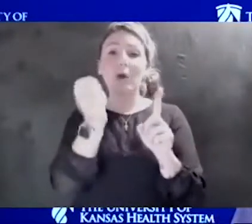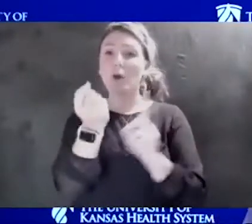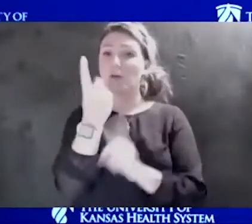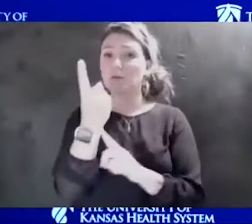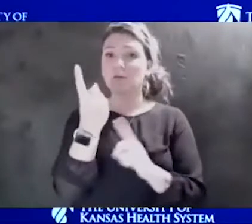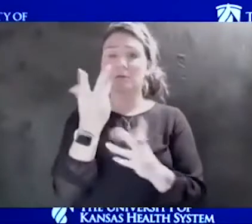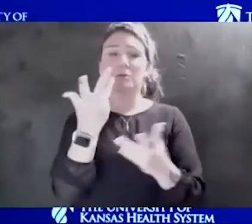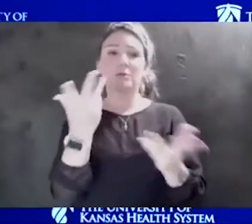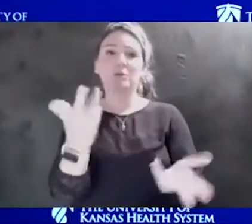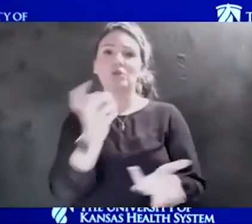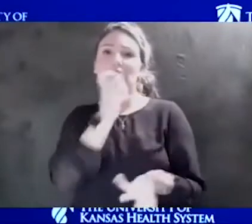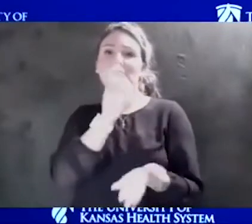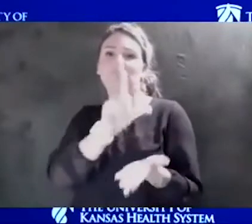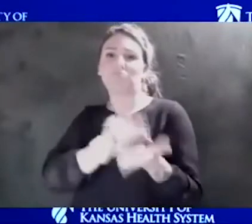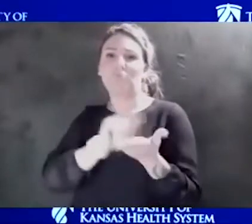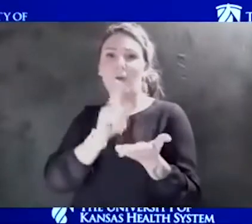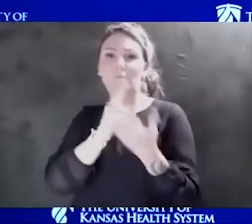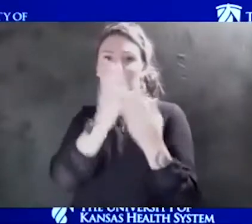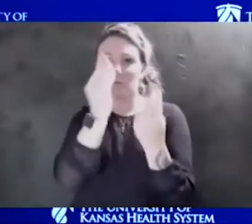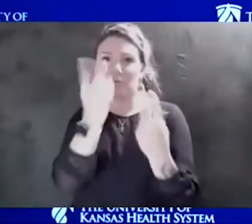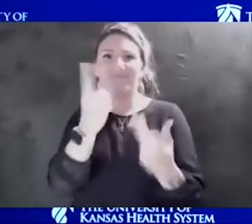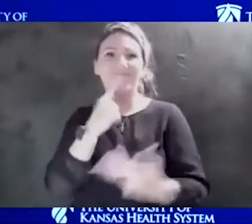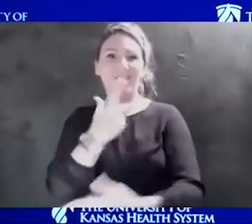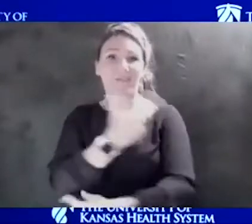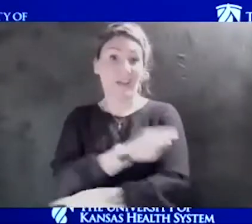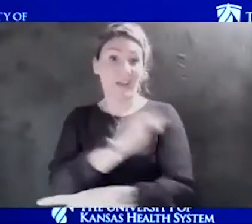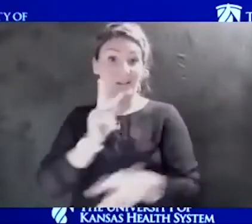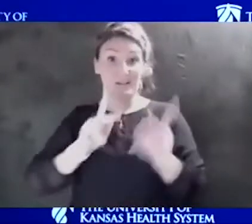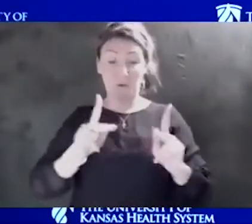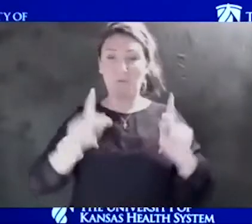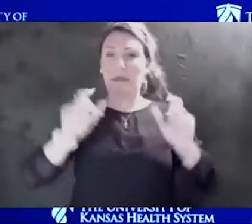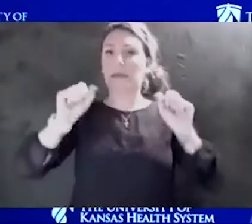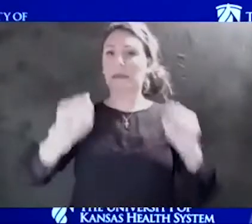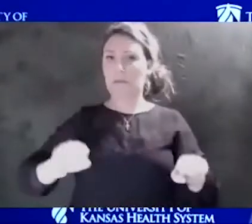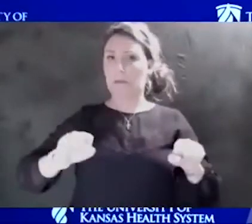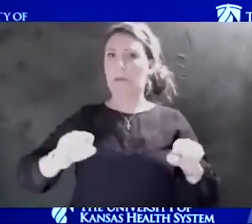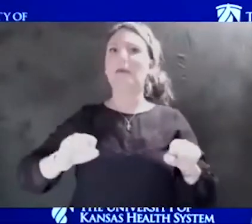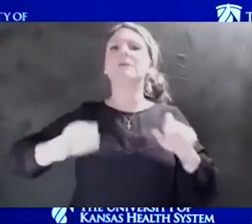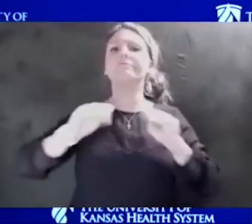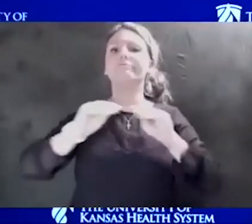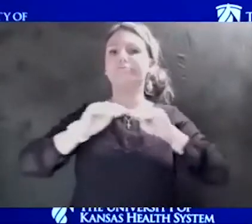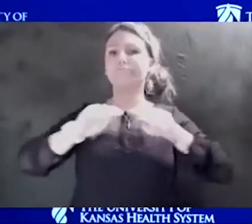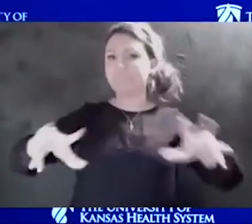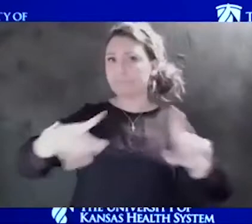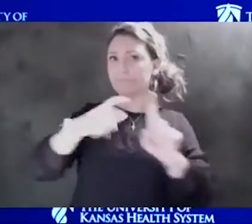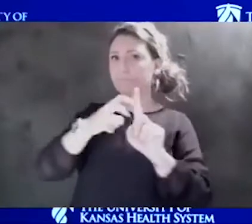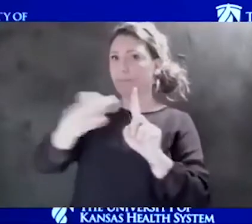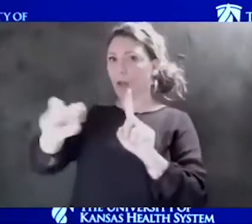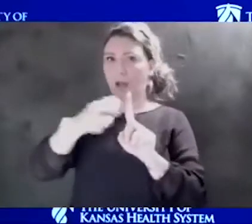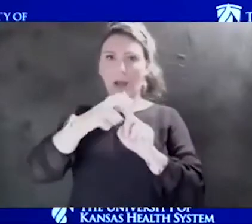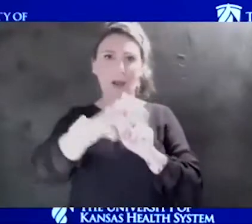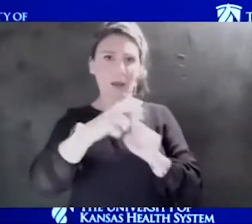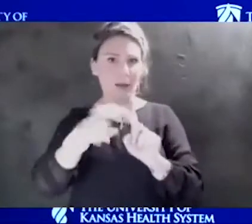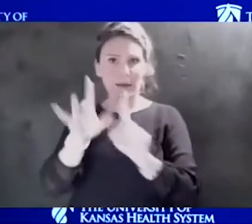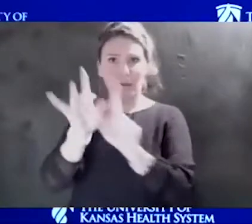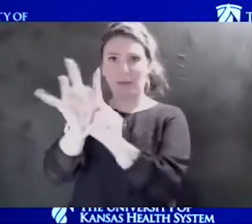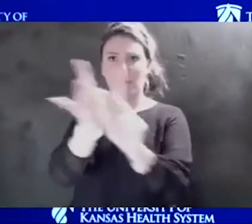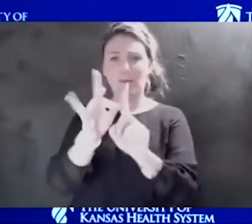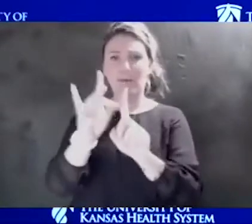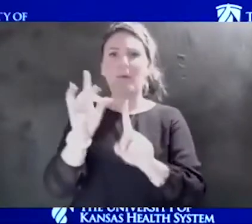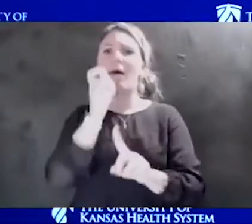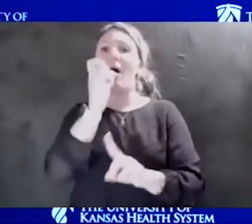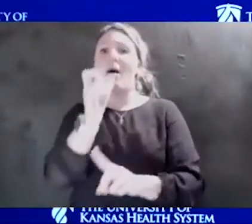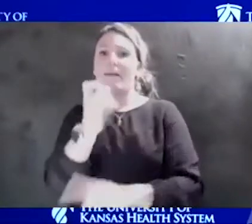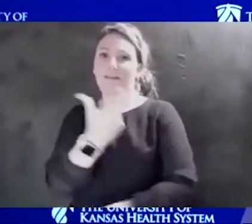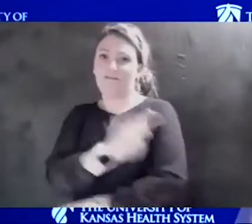which shows that vaccinated people can replicate the same amount of virus as unvaccinated people. Again, this is unpublished data that